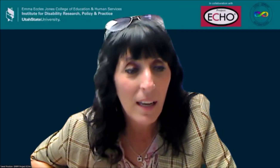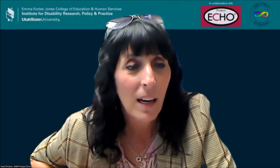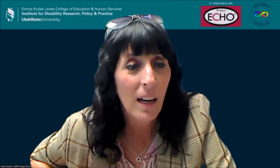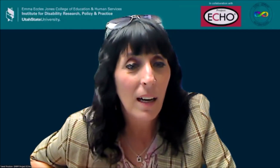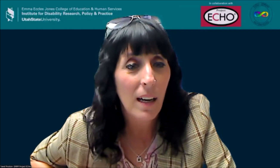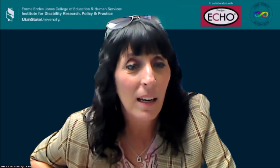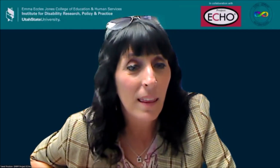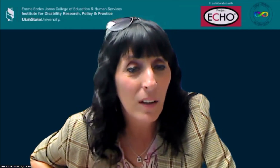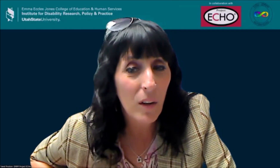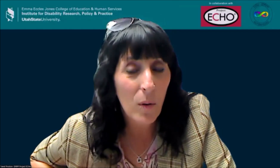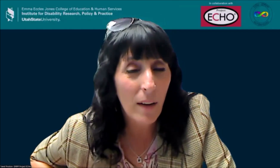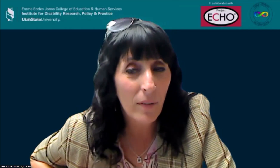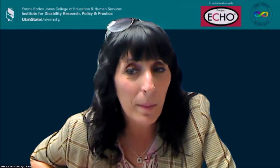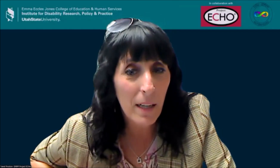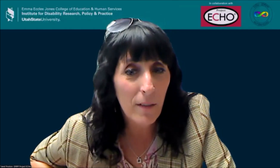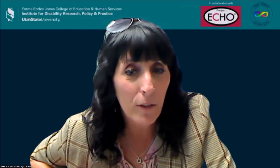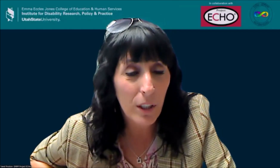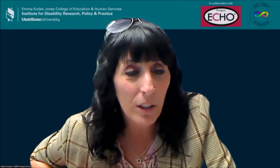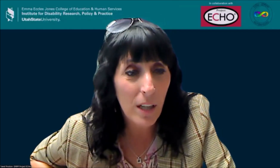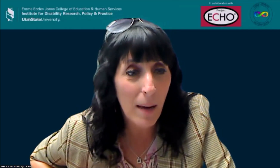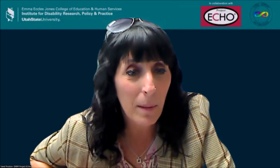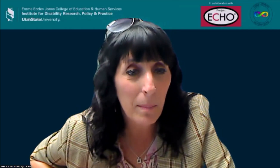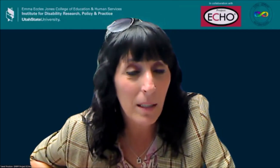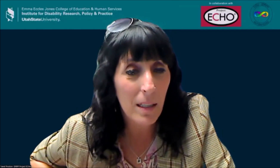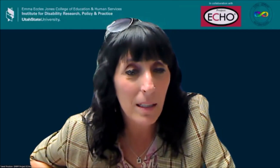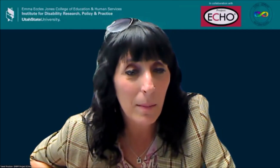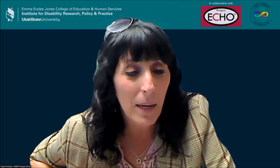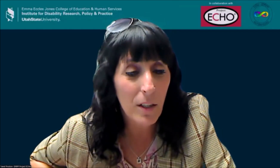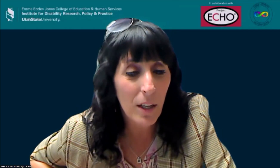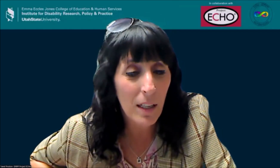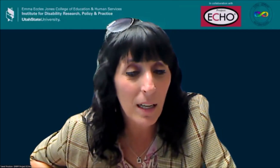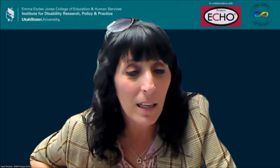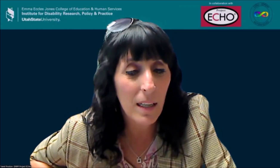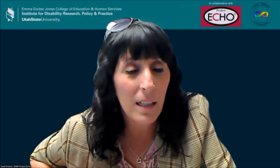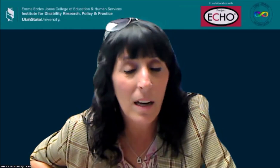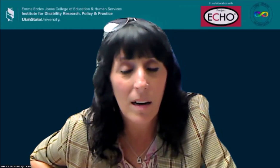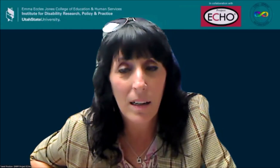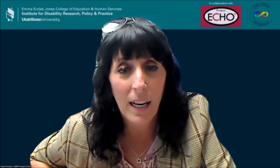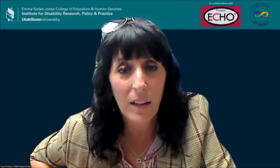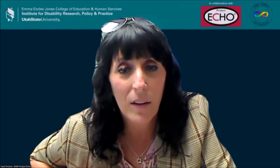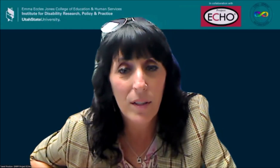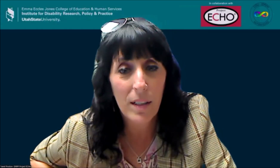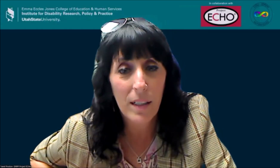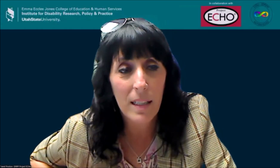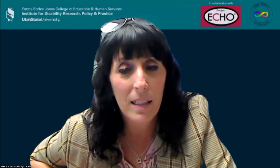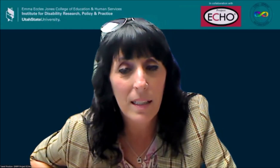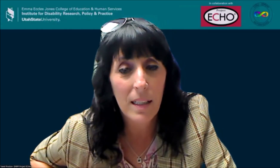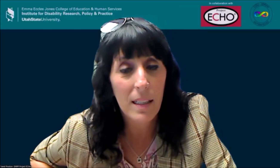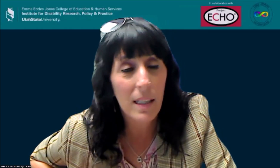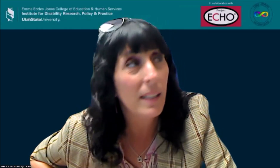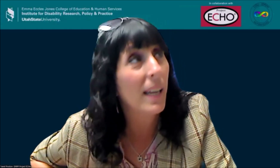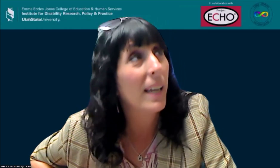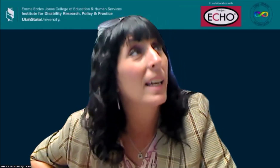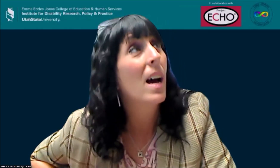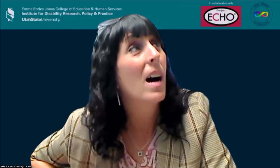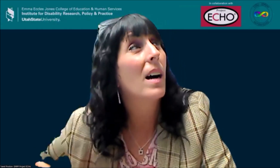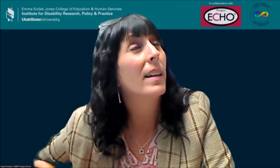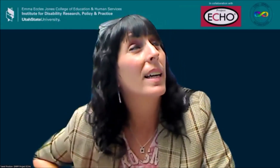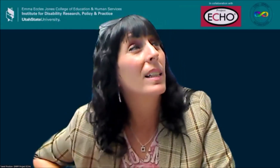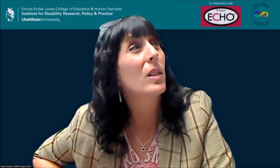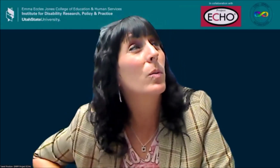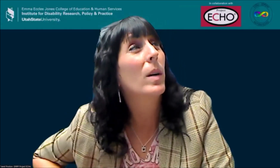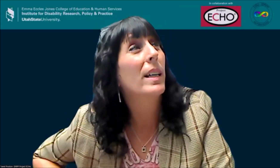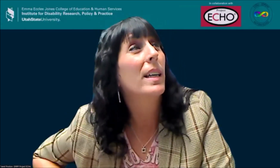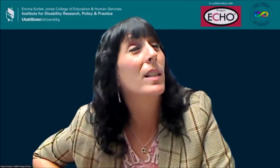Stephanie. Thank you, everybody, for your time and participation in our Echo series today.